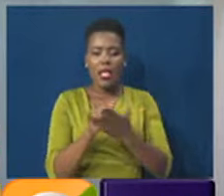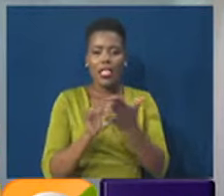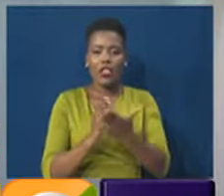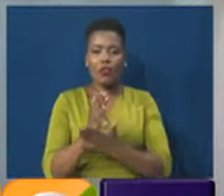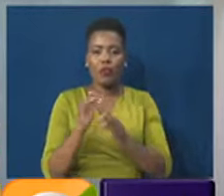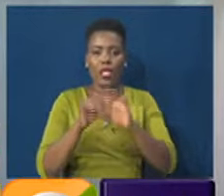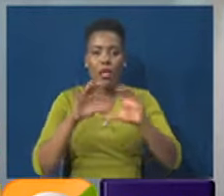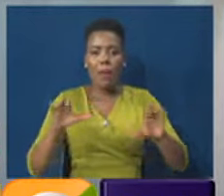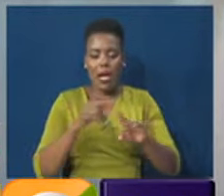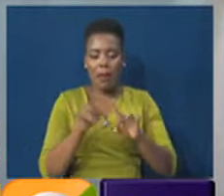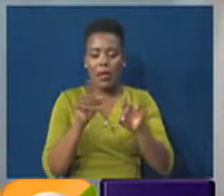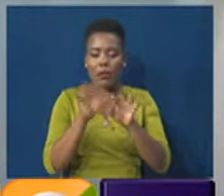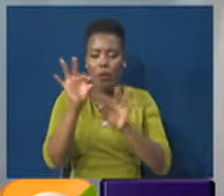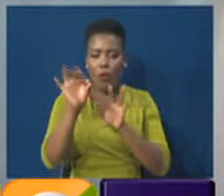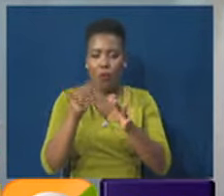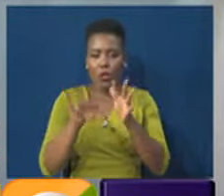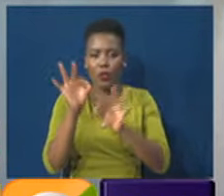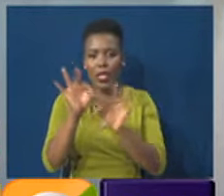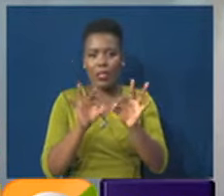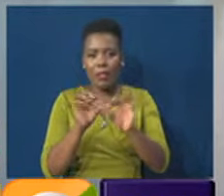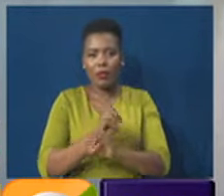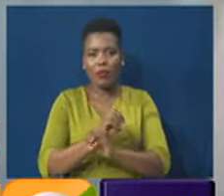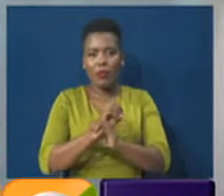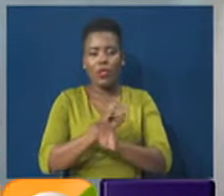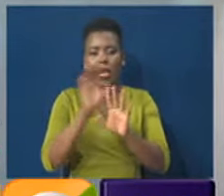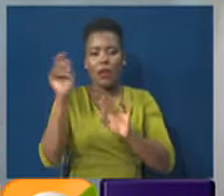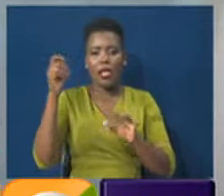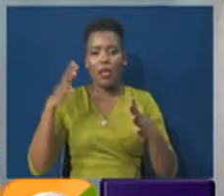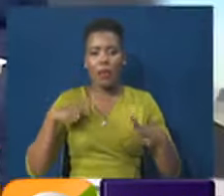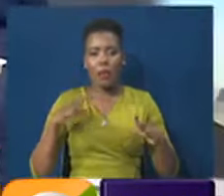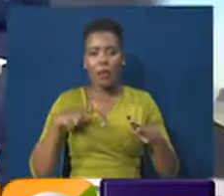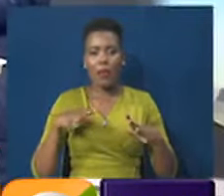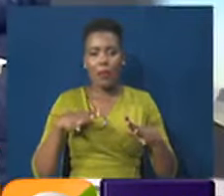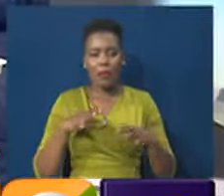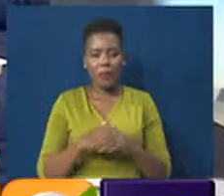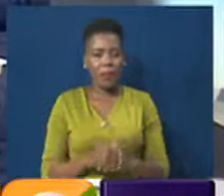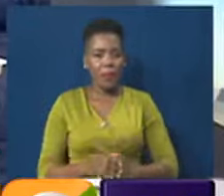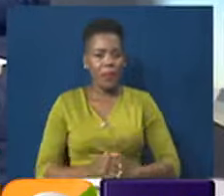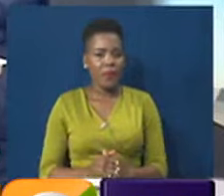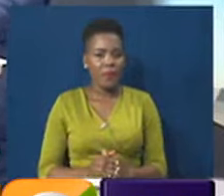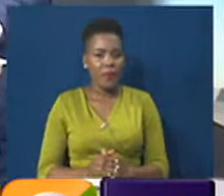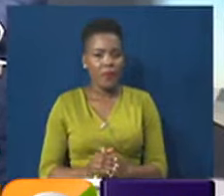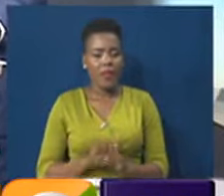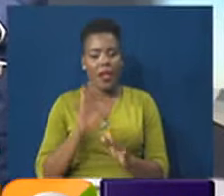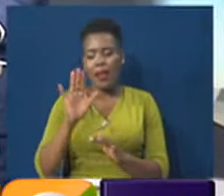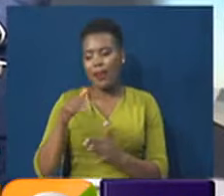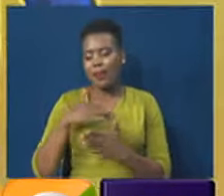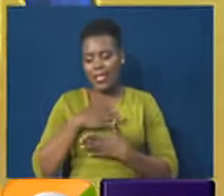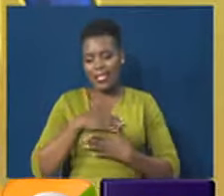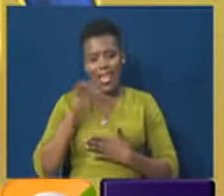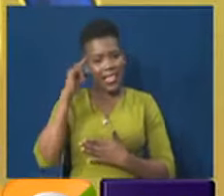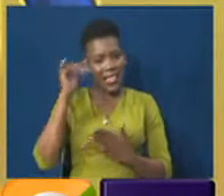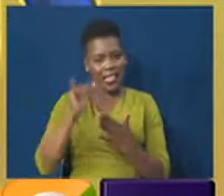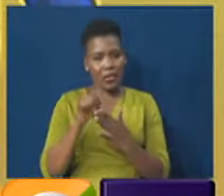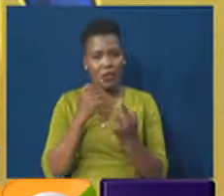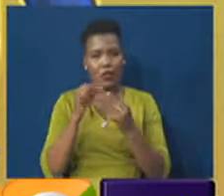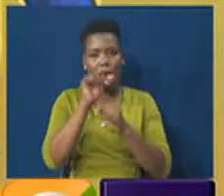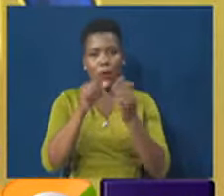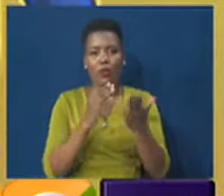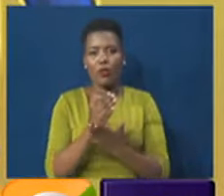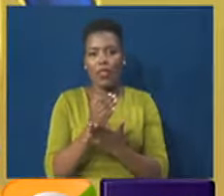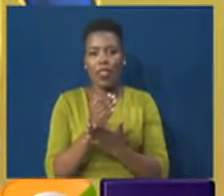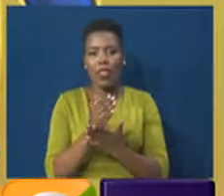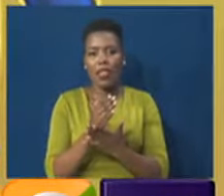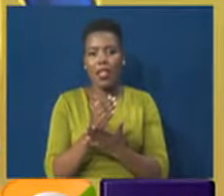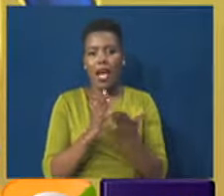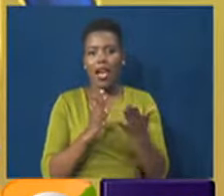to Kenyans? No, if there's a bumper harvest, the price of a packet of things will come down. I think some, yeah. Because you're talking about facts, and